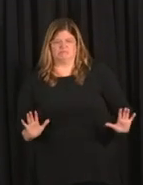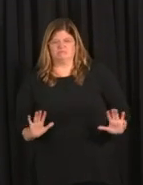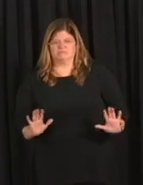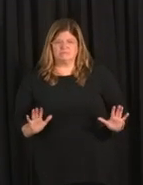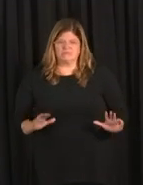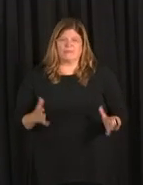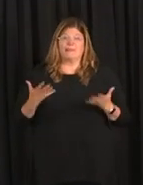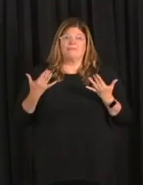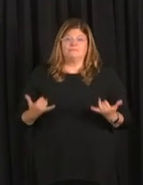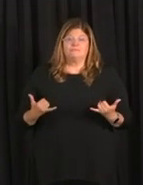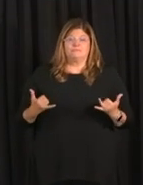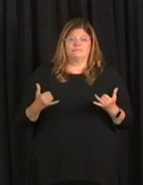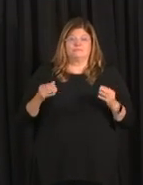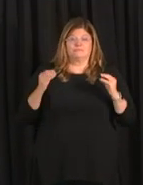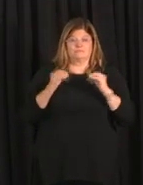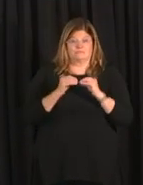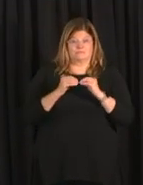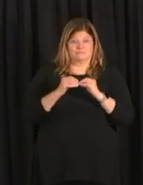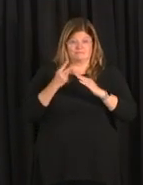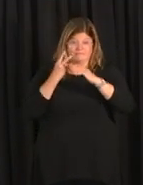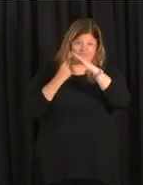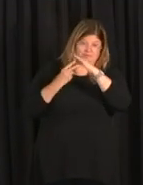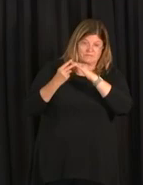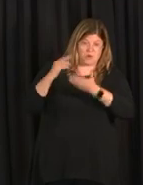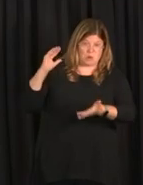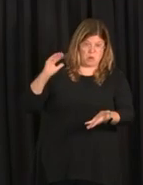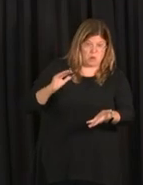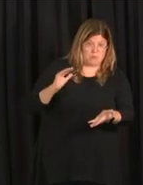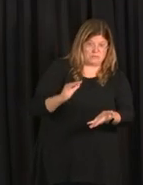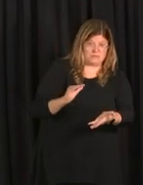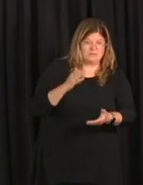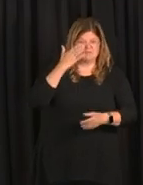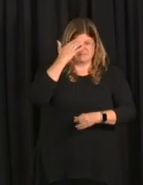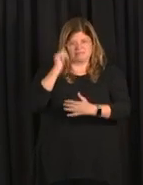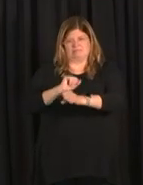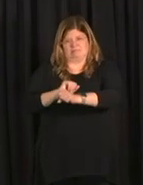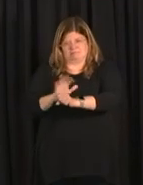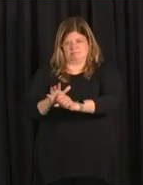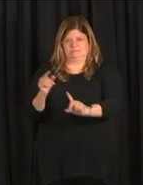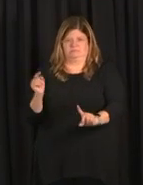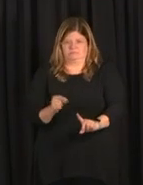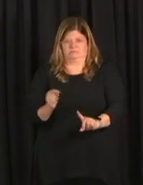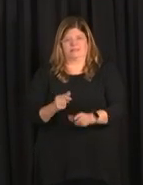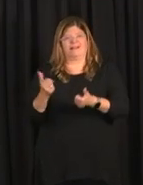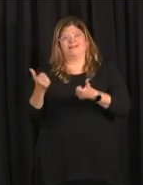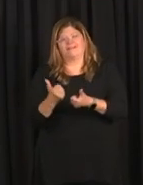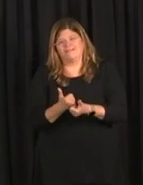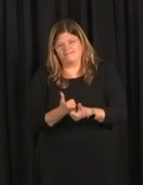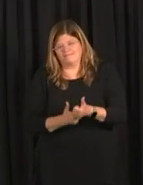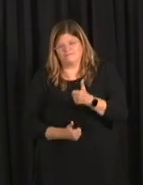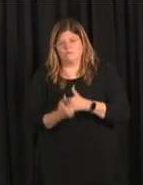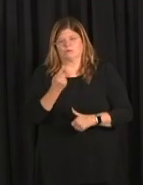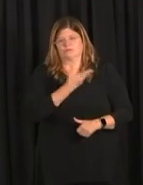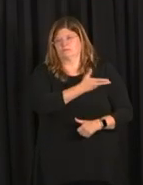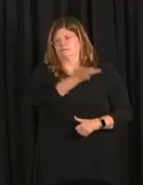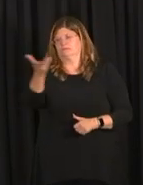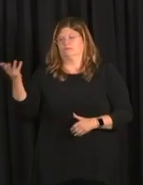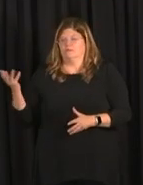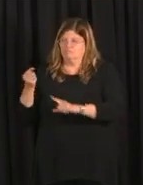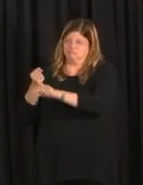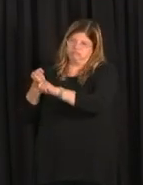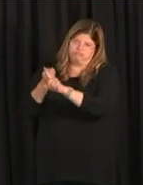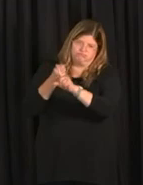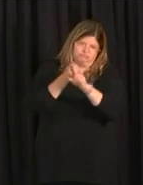There's no question that the revenues that were projected are lower, considerably lower than what had been estimated a year ago, before there was a public